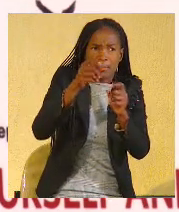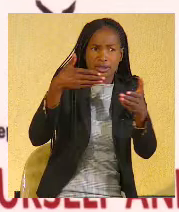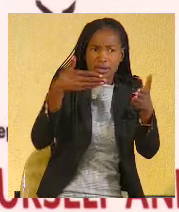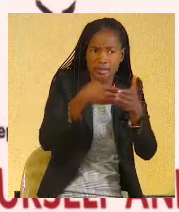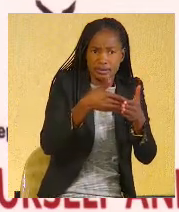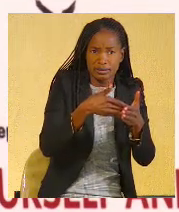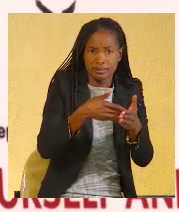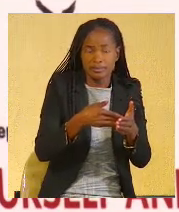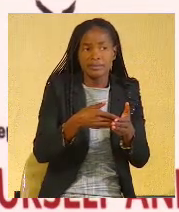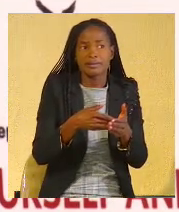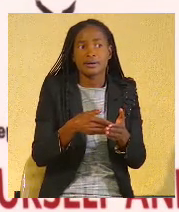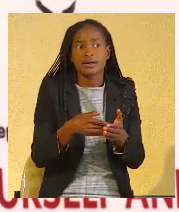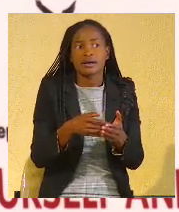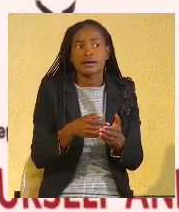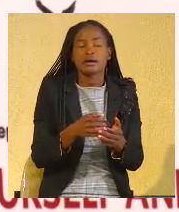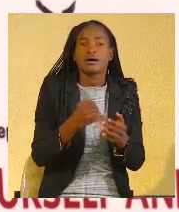ITC delisting,